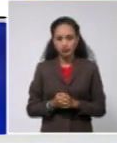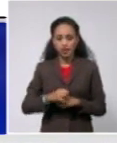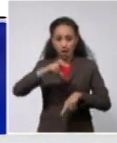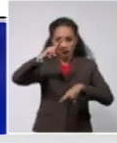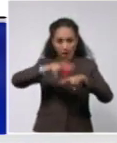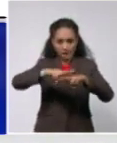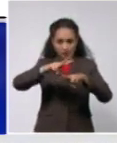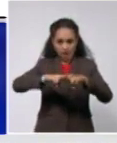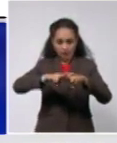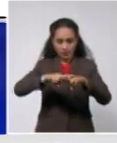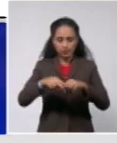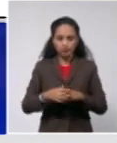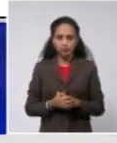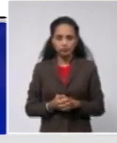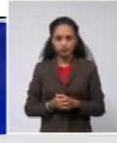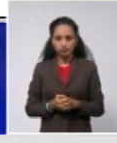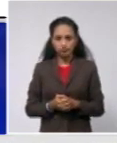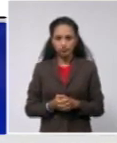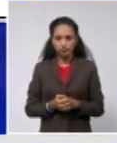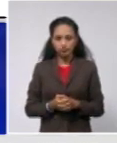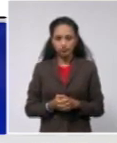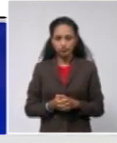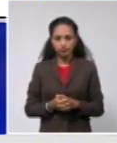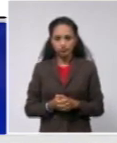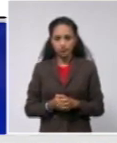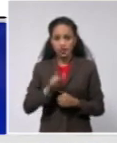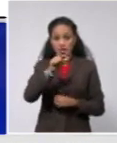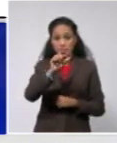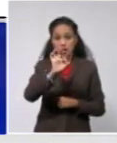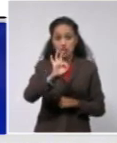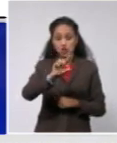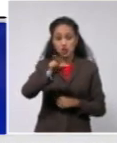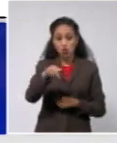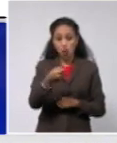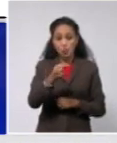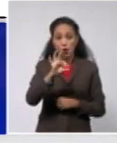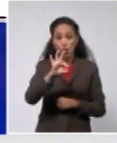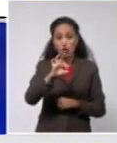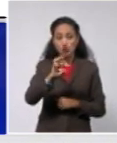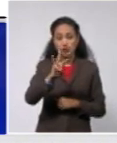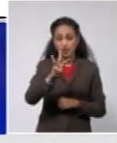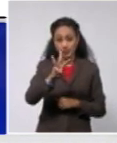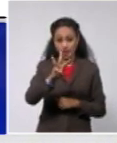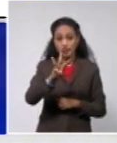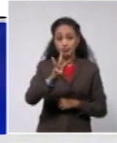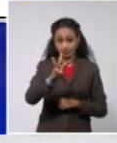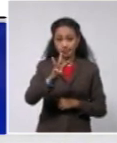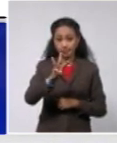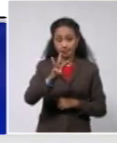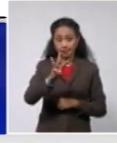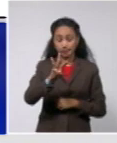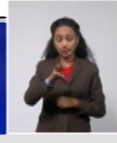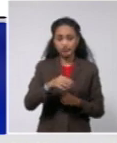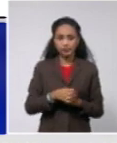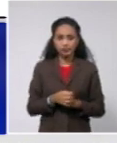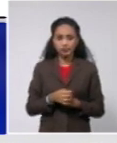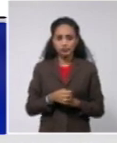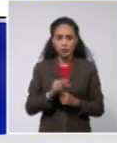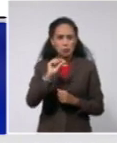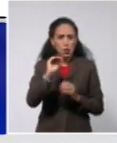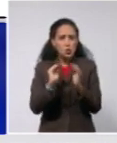with 10.28, Sancti Spiritus 6.87,